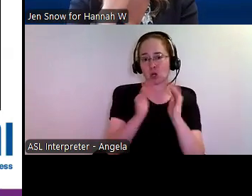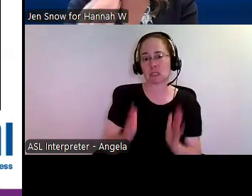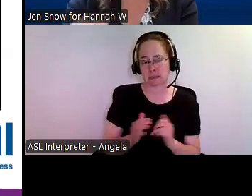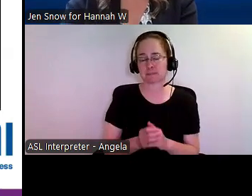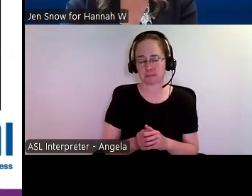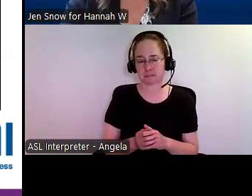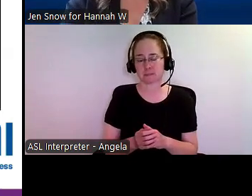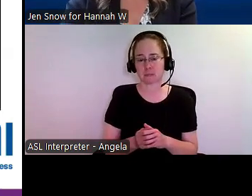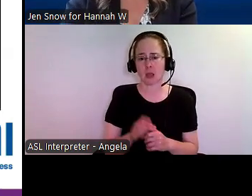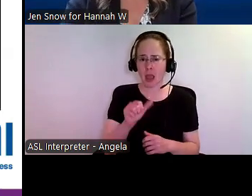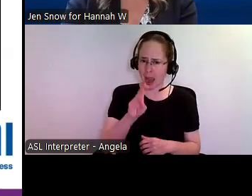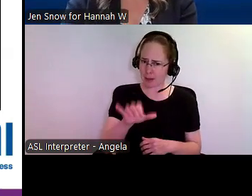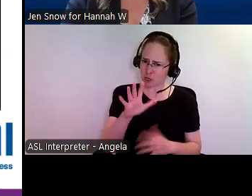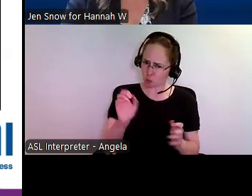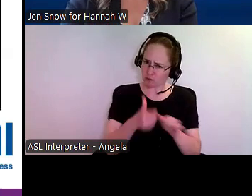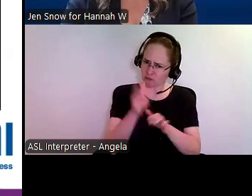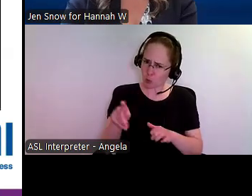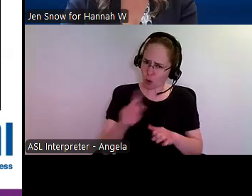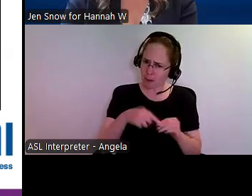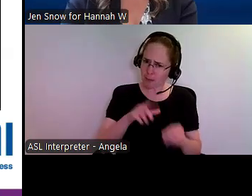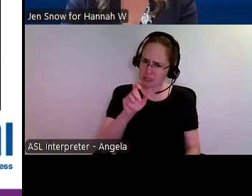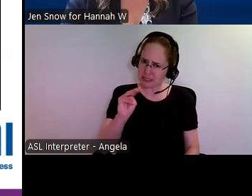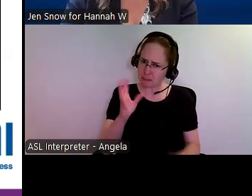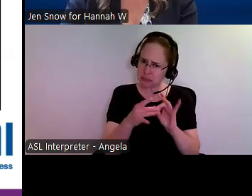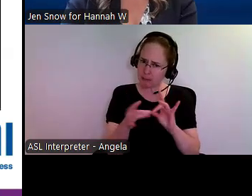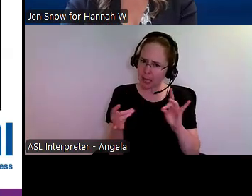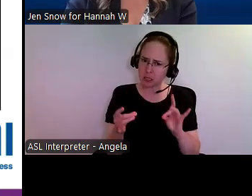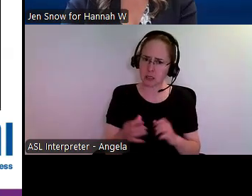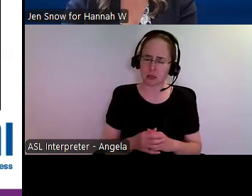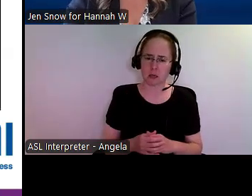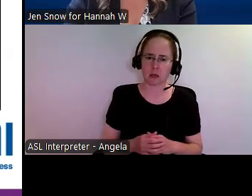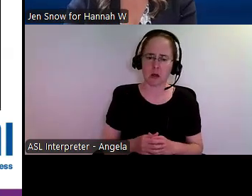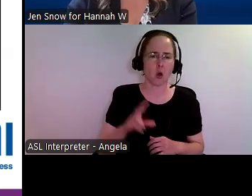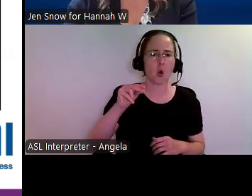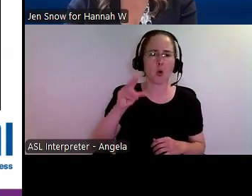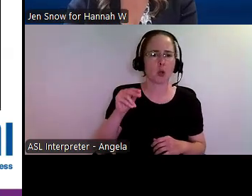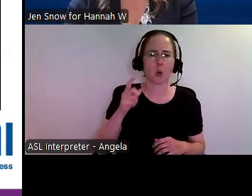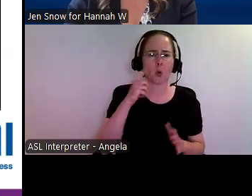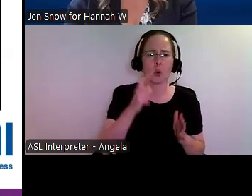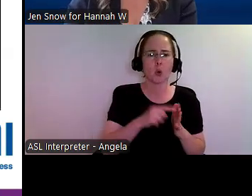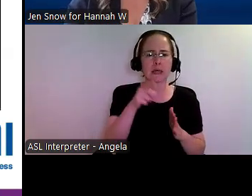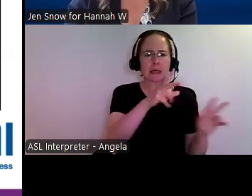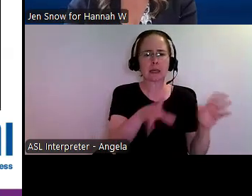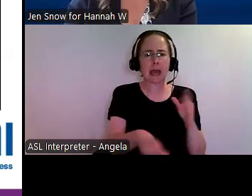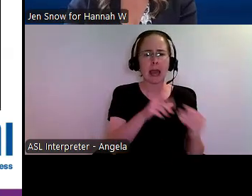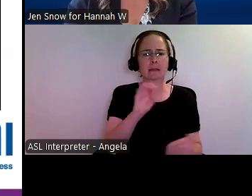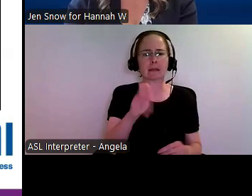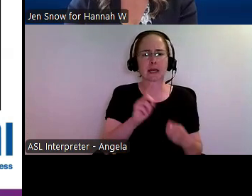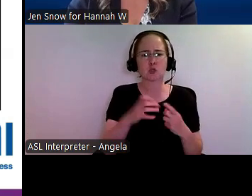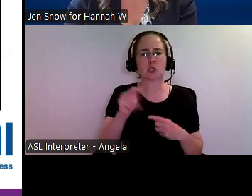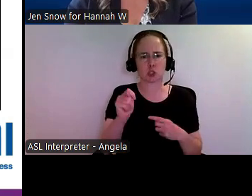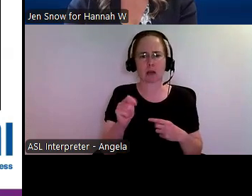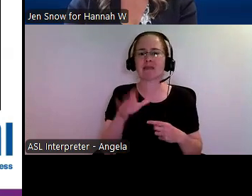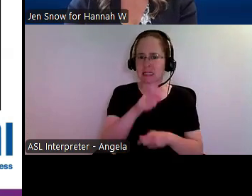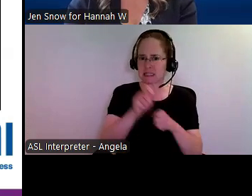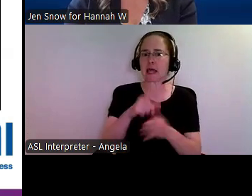early. Amy, did you want to follow up on Tim's comment? Oh, no, I just saw he put the link in the chat, and it's exactly what Den was